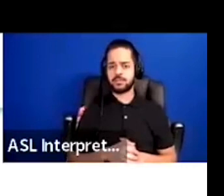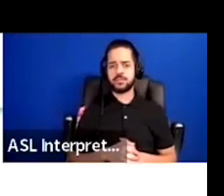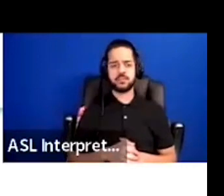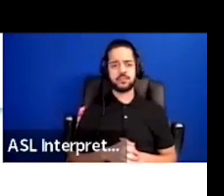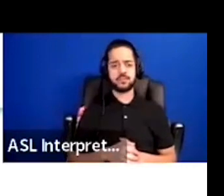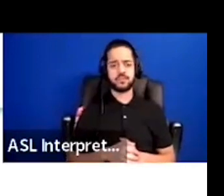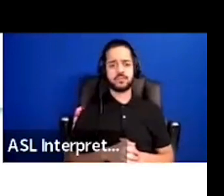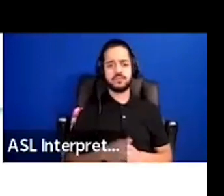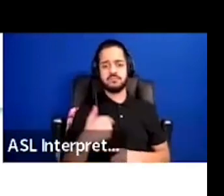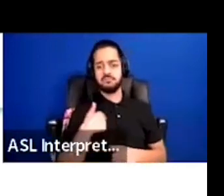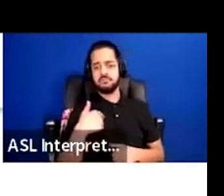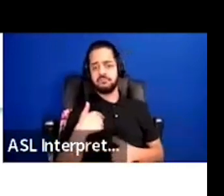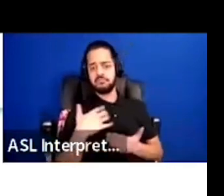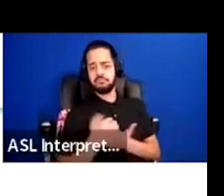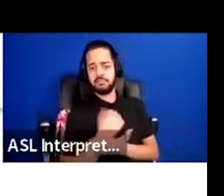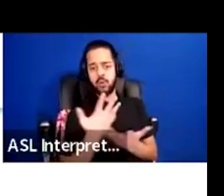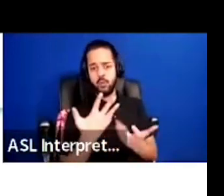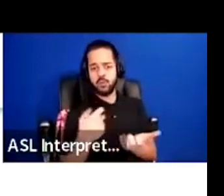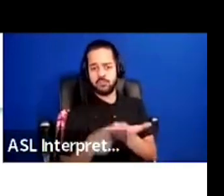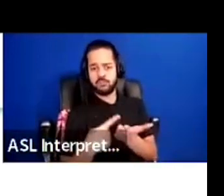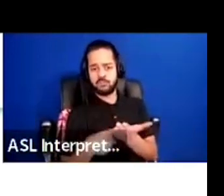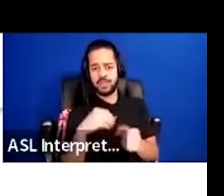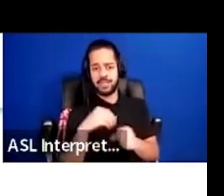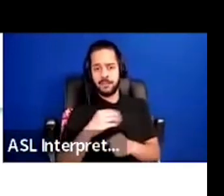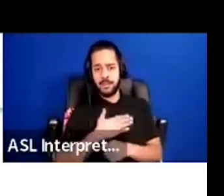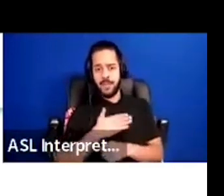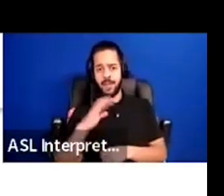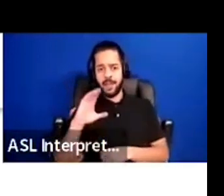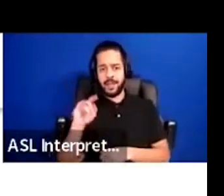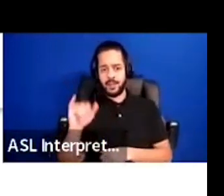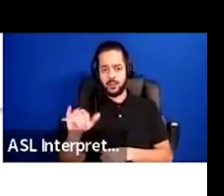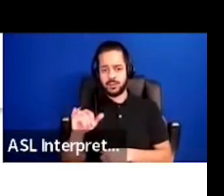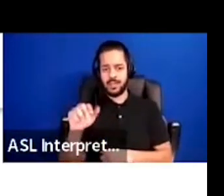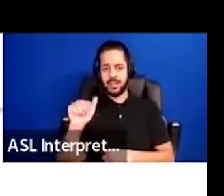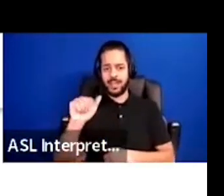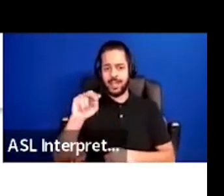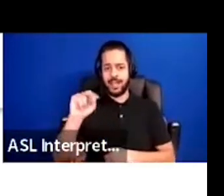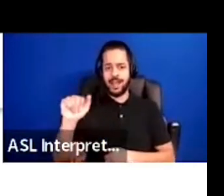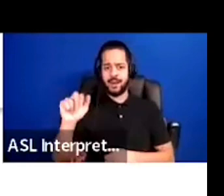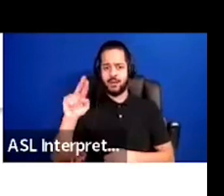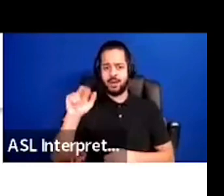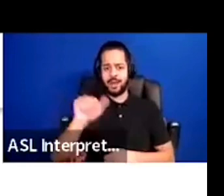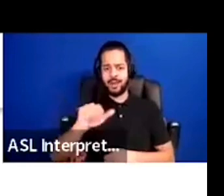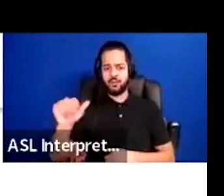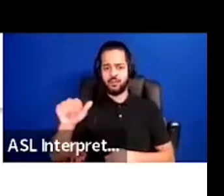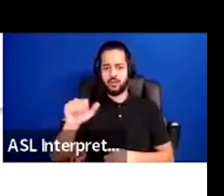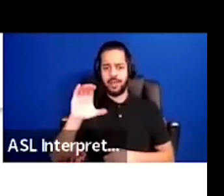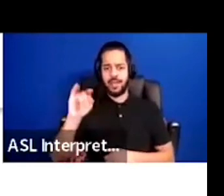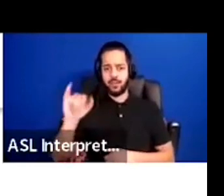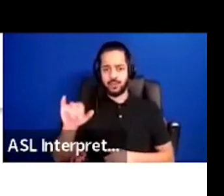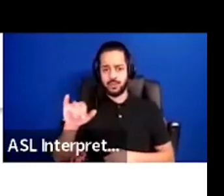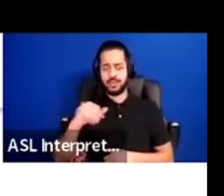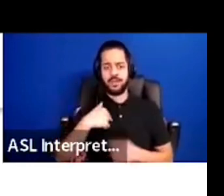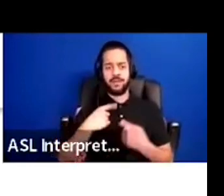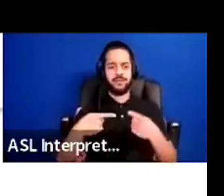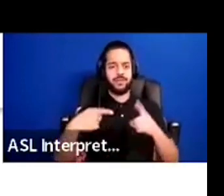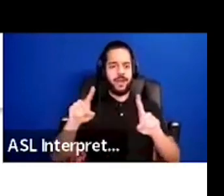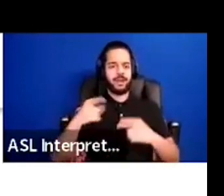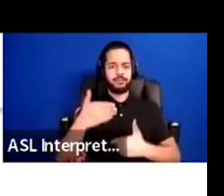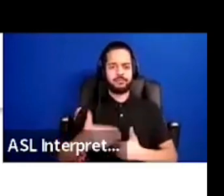So I will say within Anne Arundel County, we are a work in progress. We are finally getting on board